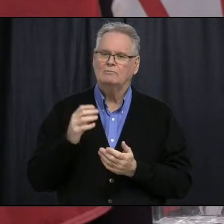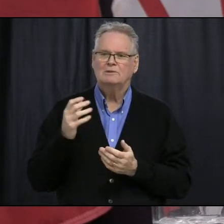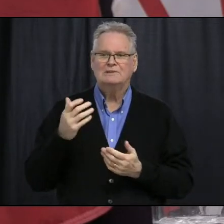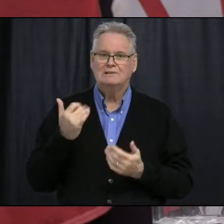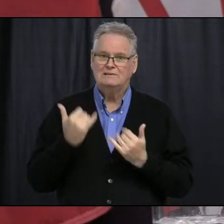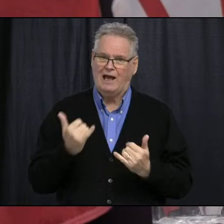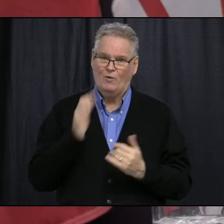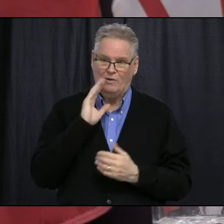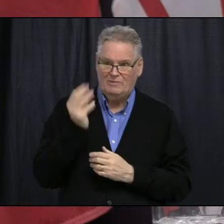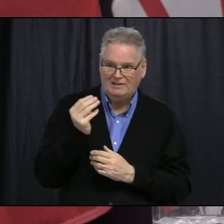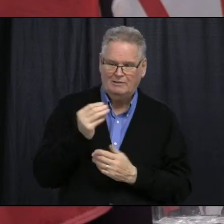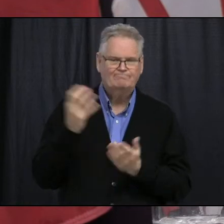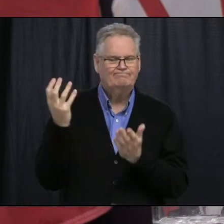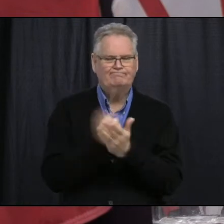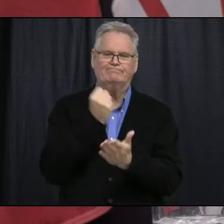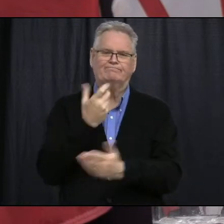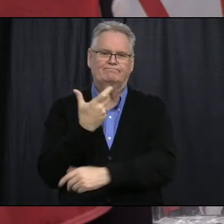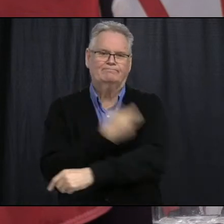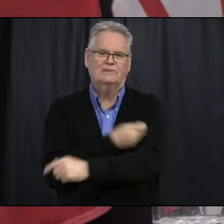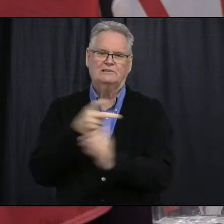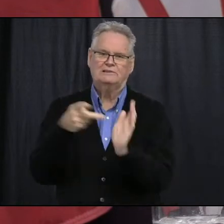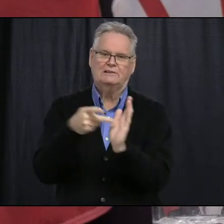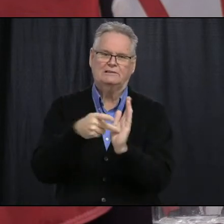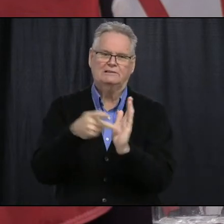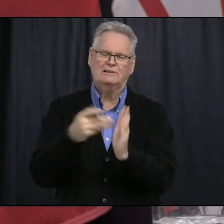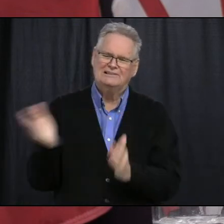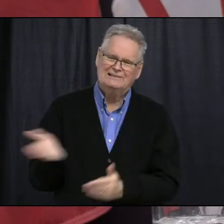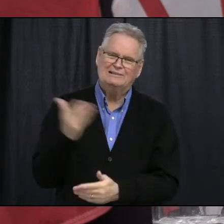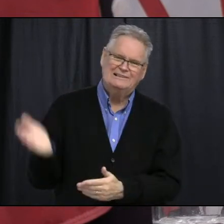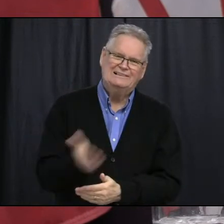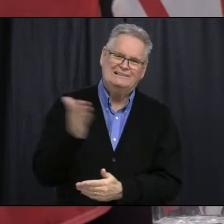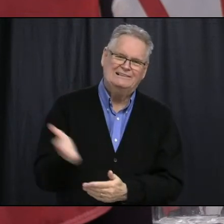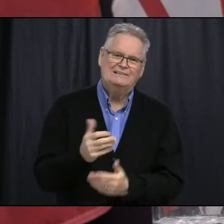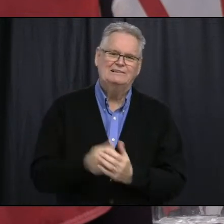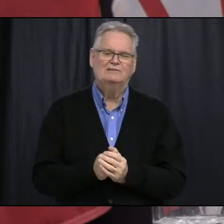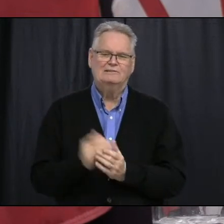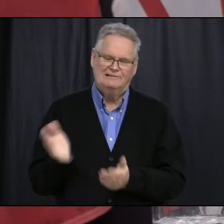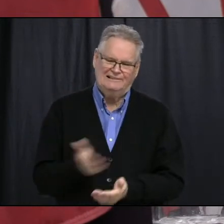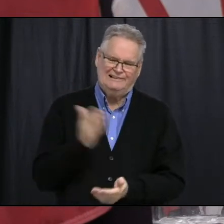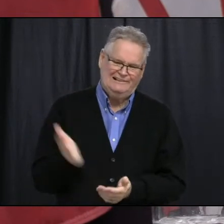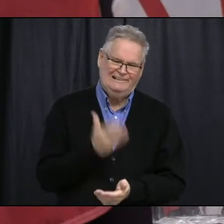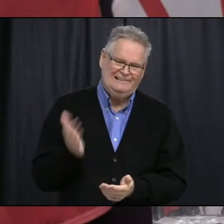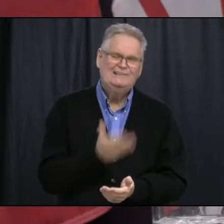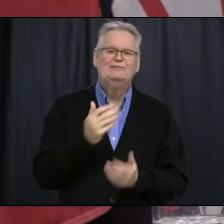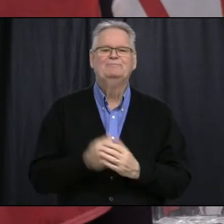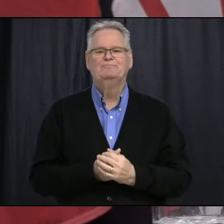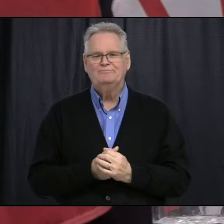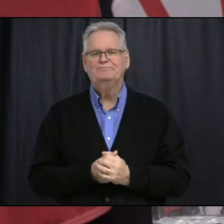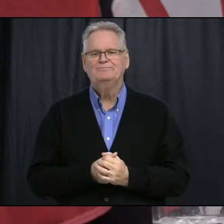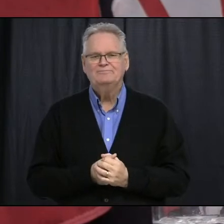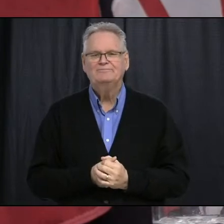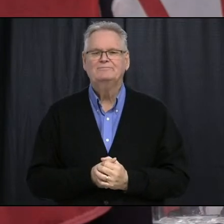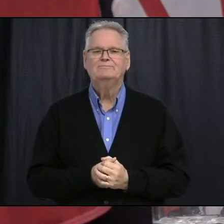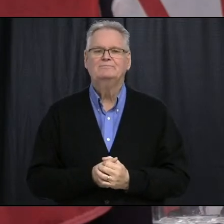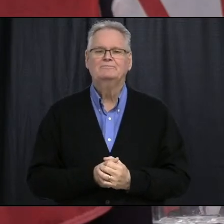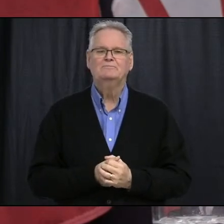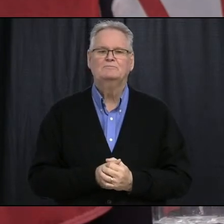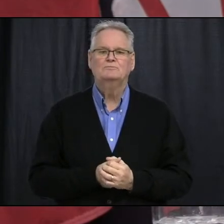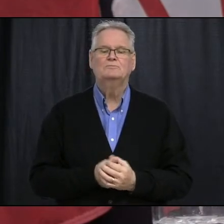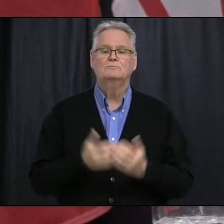We can get there, and we can get there quicker than we had anticipated. Thank you very much. I'll turn it back to Leslie now for the